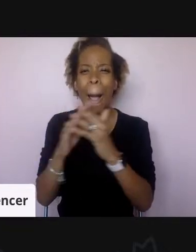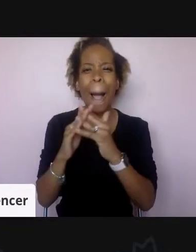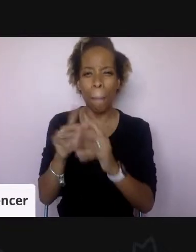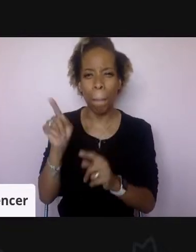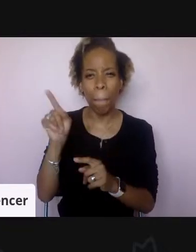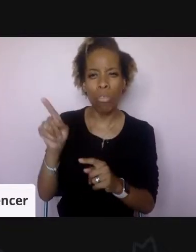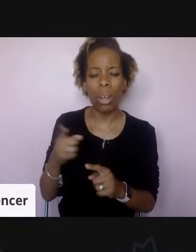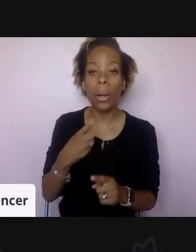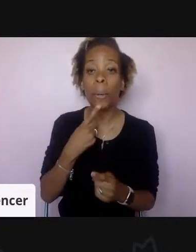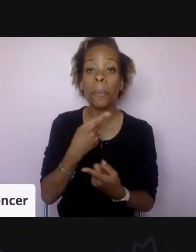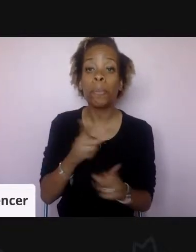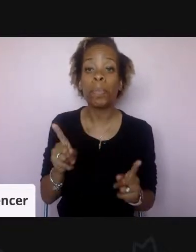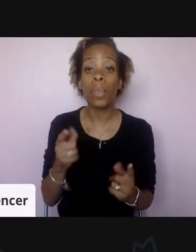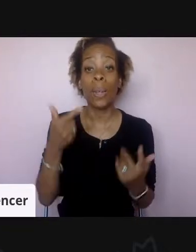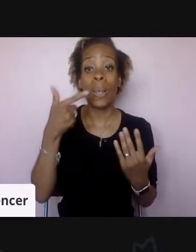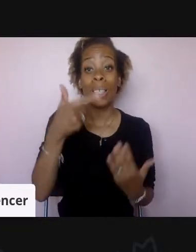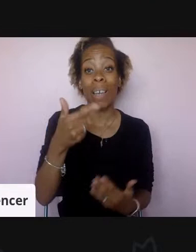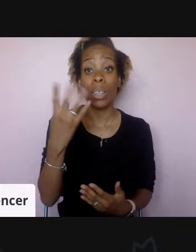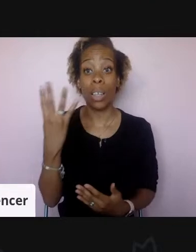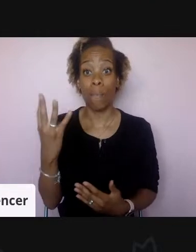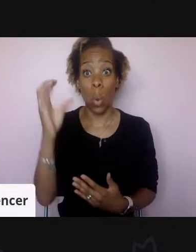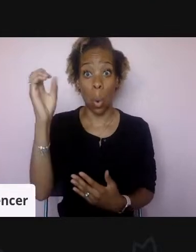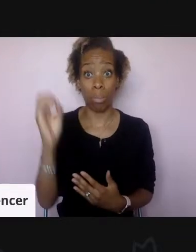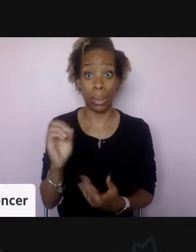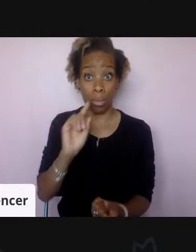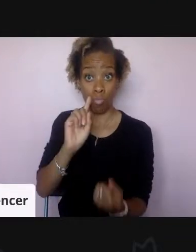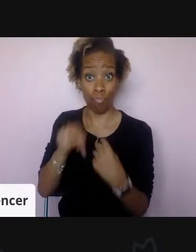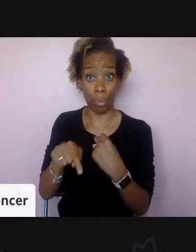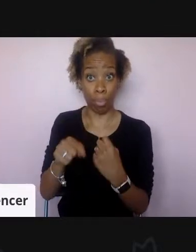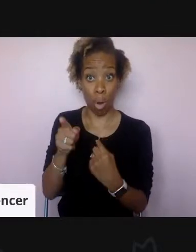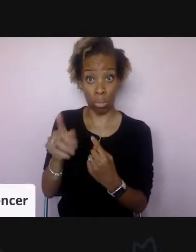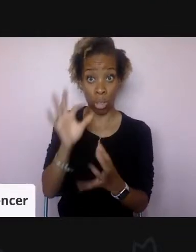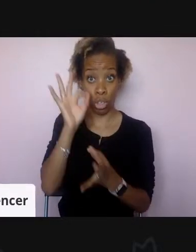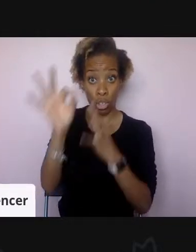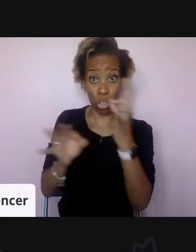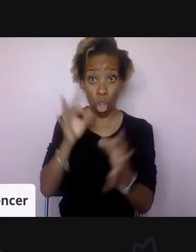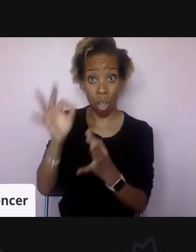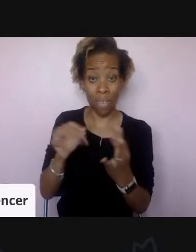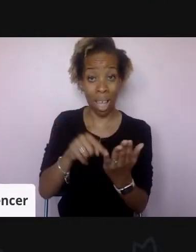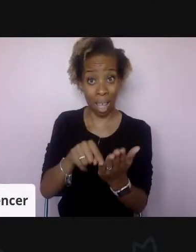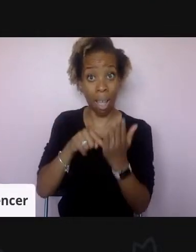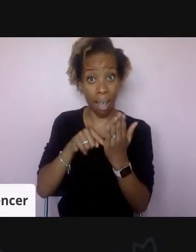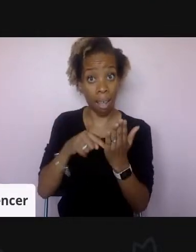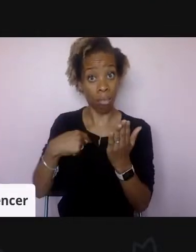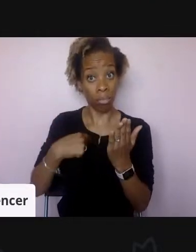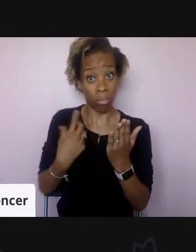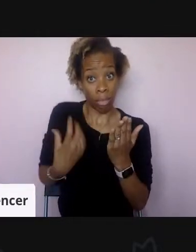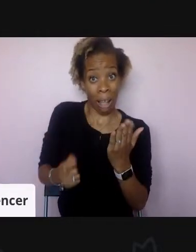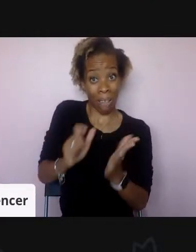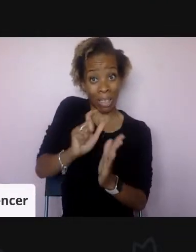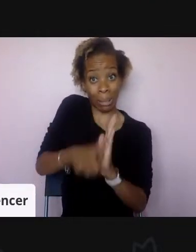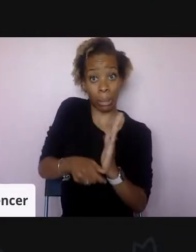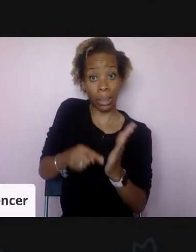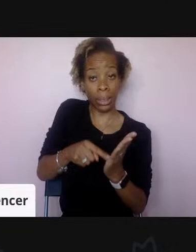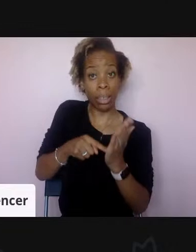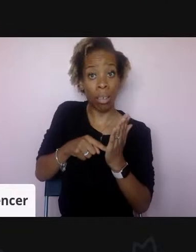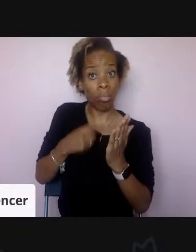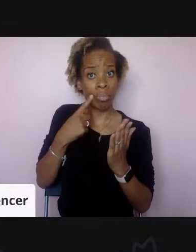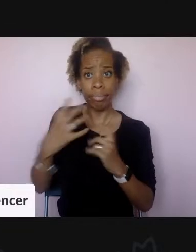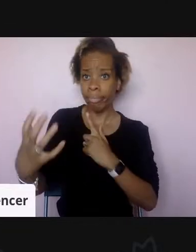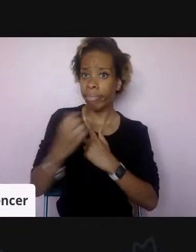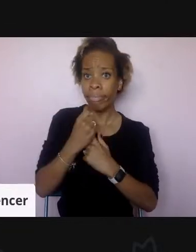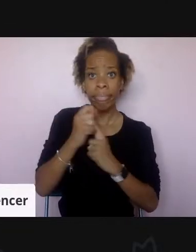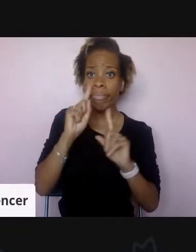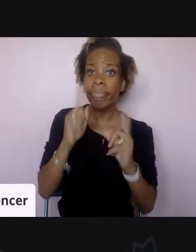74% of the respondents who identified as disabled had invisible hidden